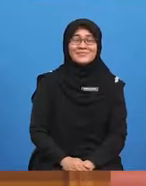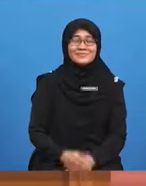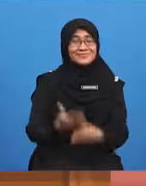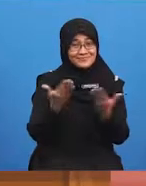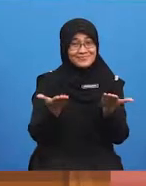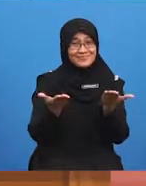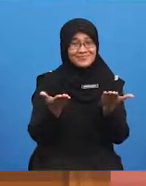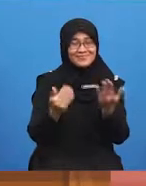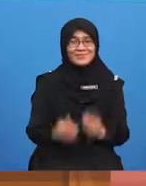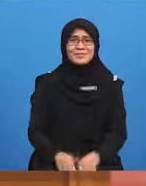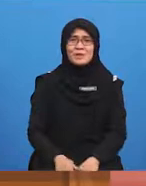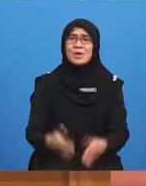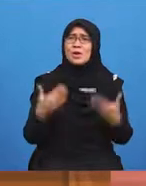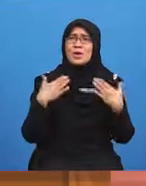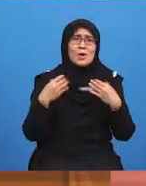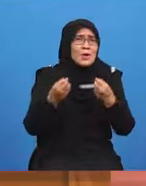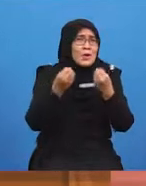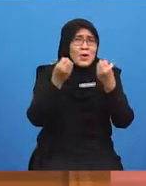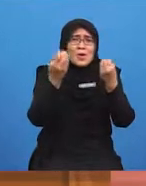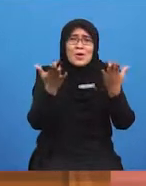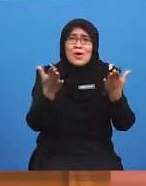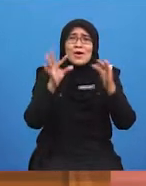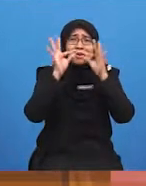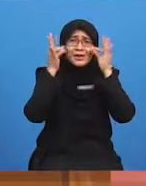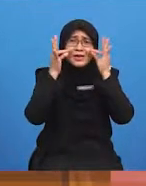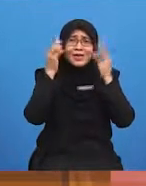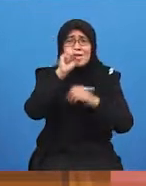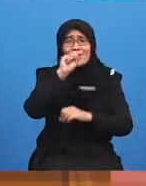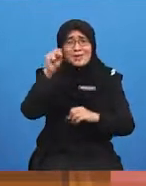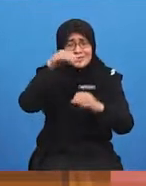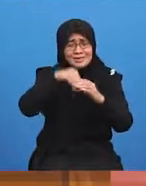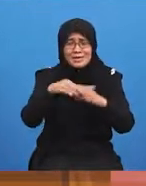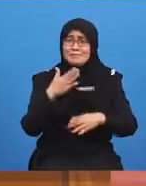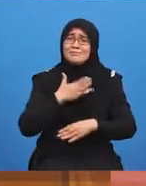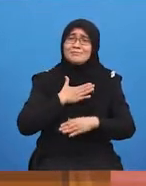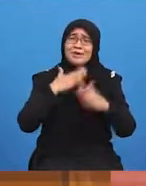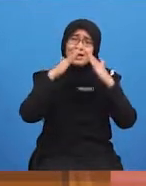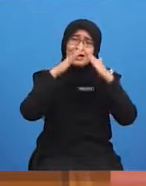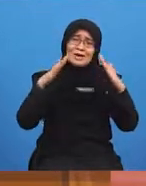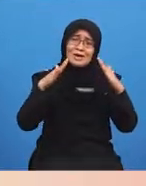There you have it. There are many cats in my house, YOLO. What should I do?